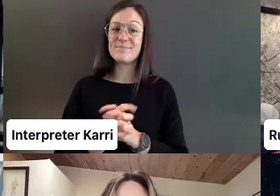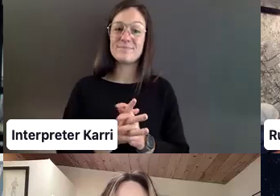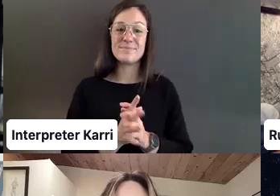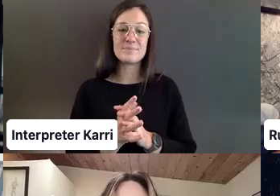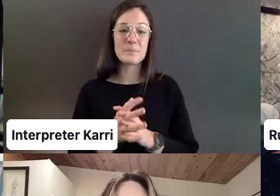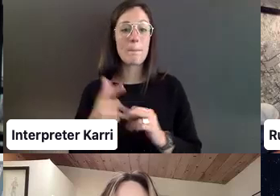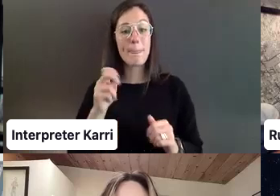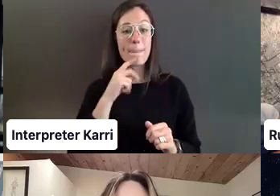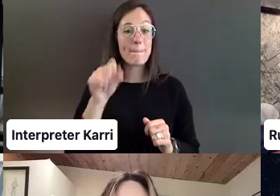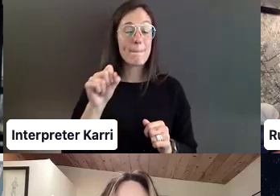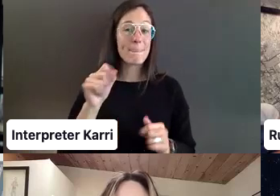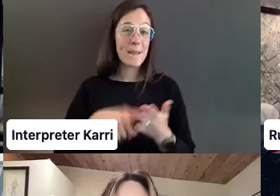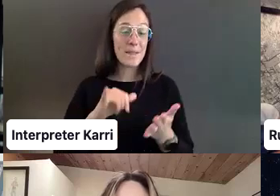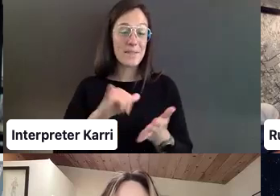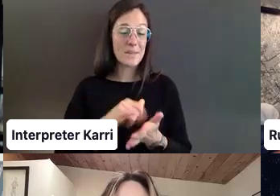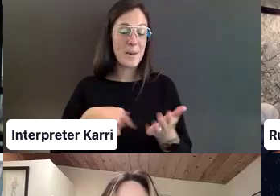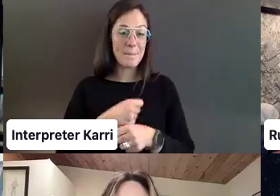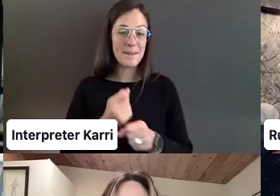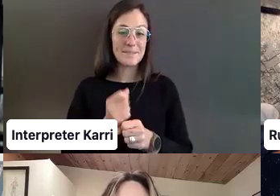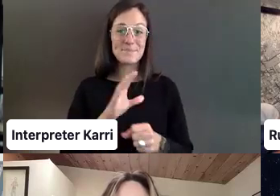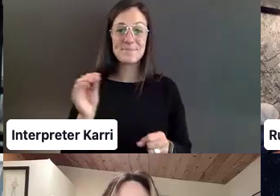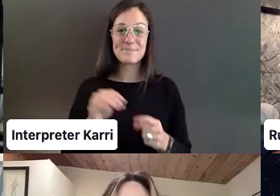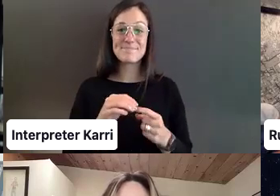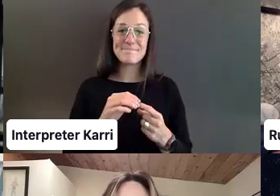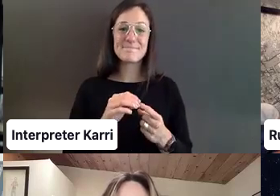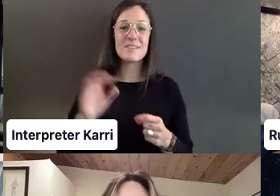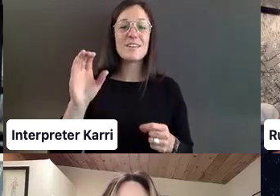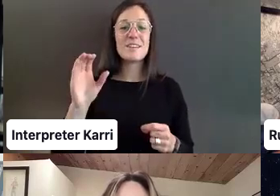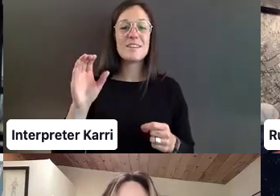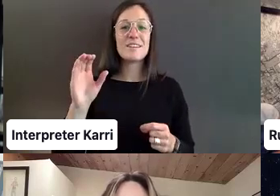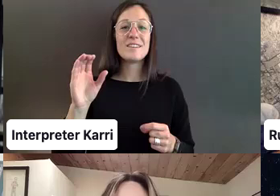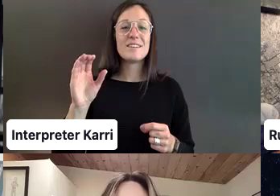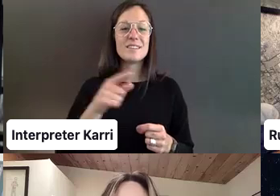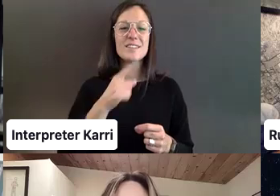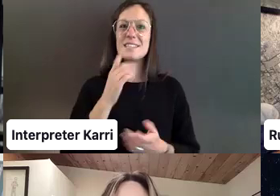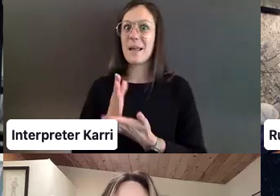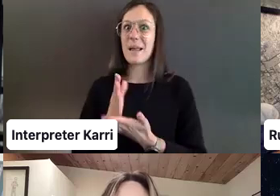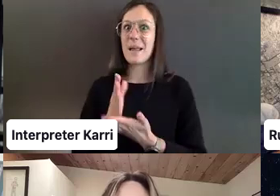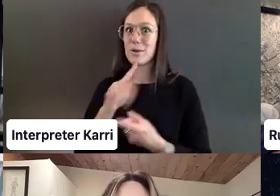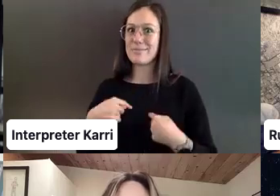Yeah. So that's what I'm making. And yeah. She's like, stop talking to me now. No.